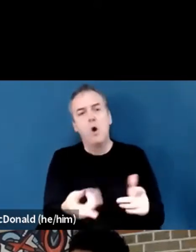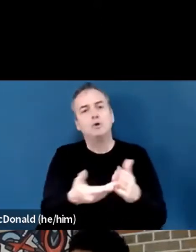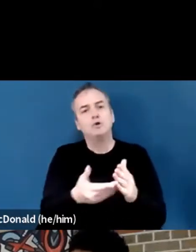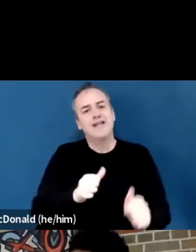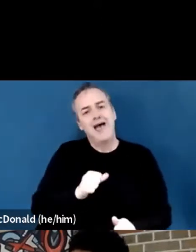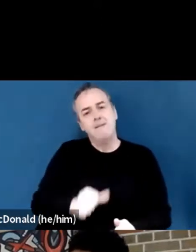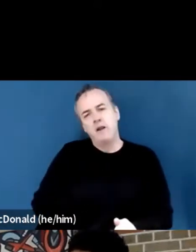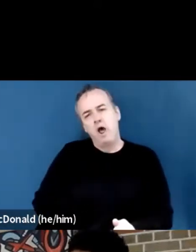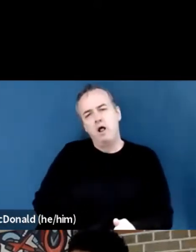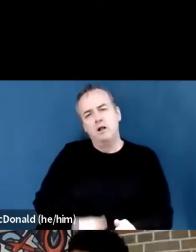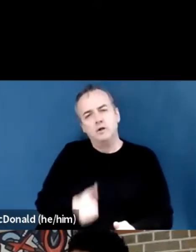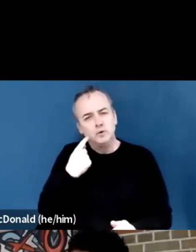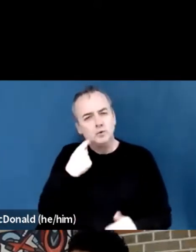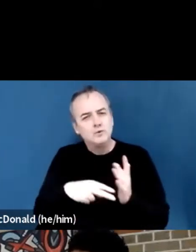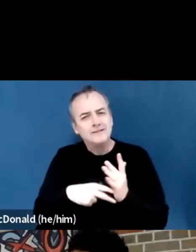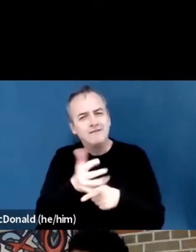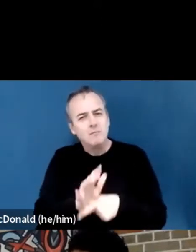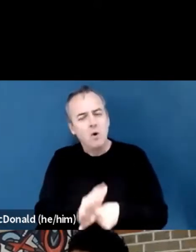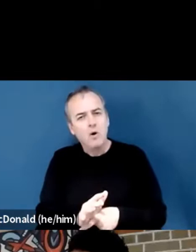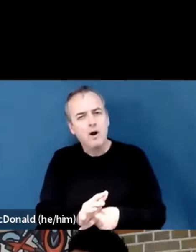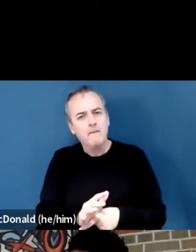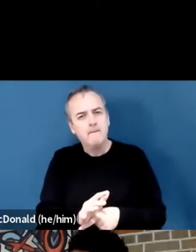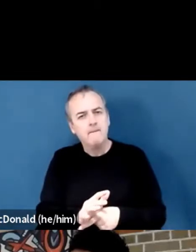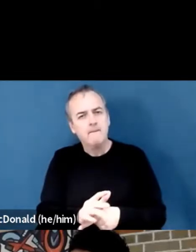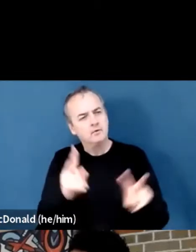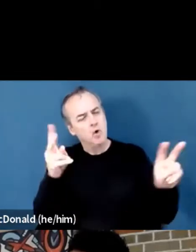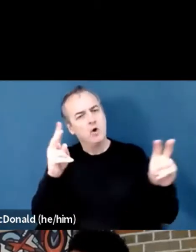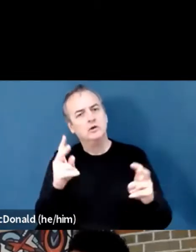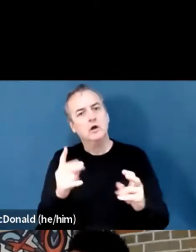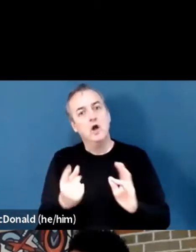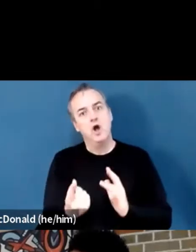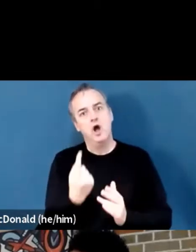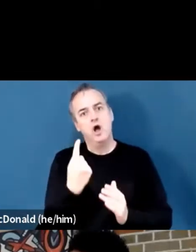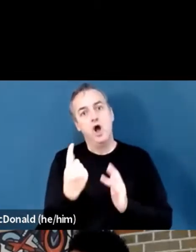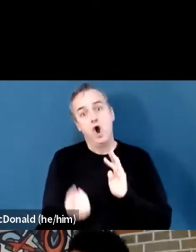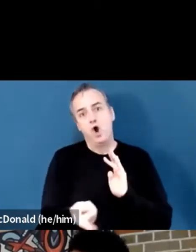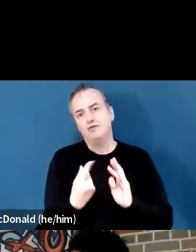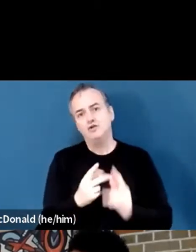well, the Original Voices scheme,